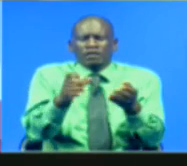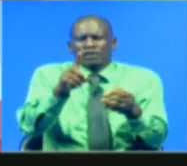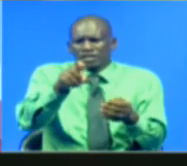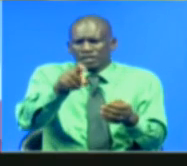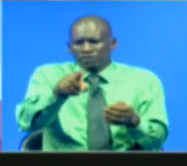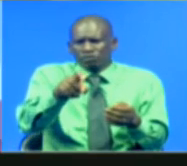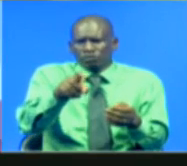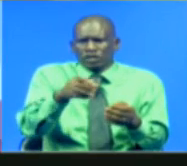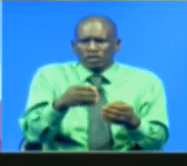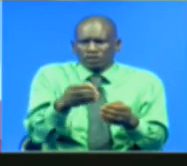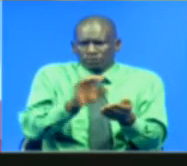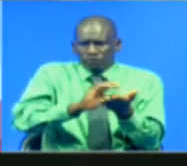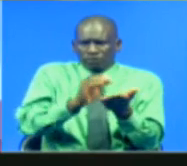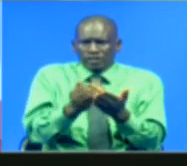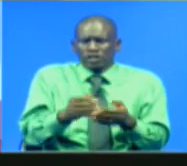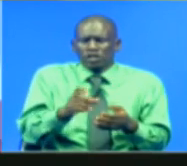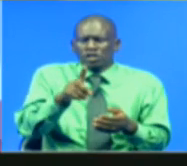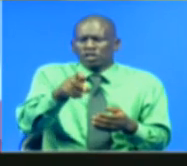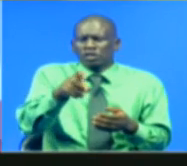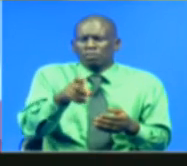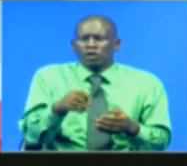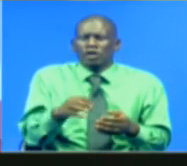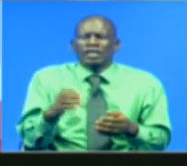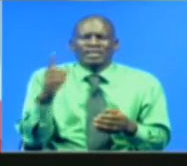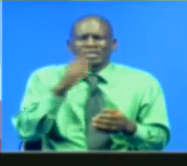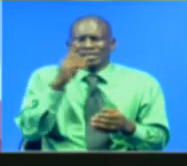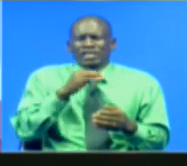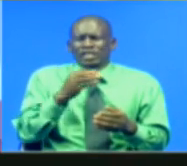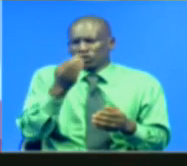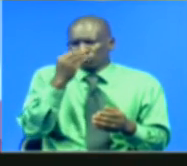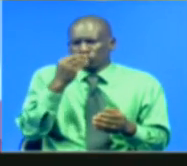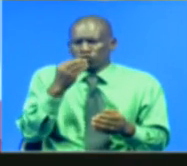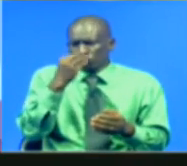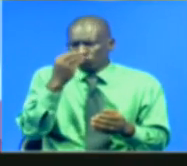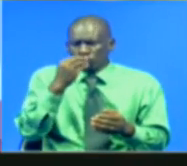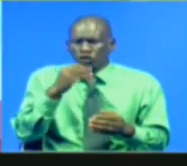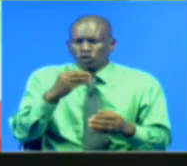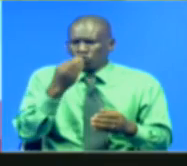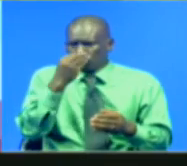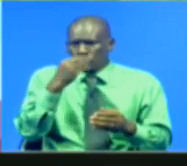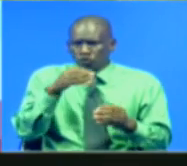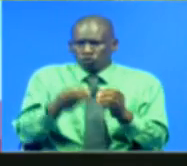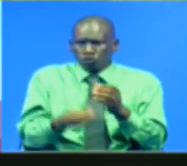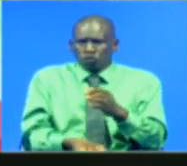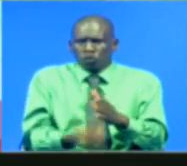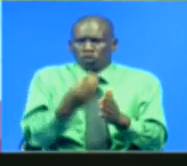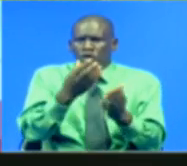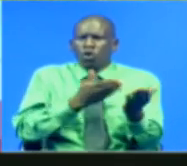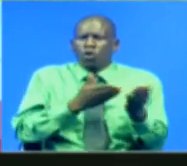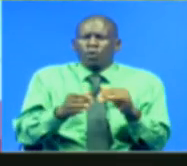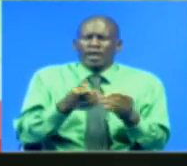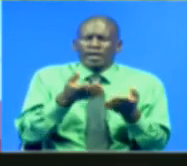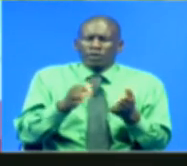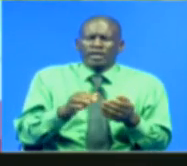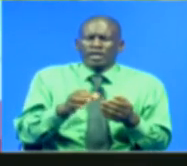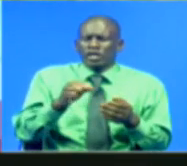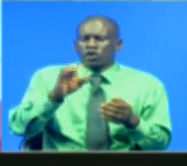which have been posing a threat to food security, have now attacked various farms, with Karima location in Othaya constituency